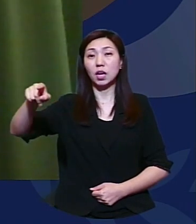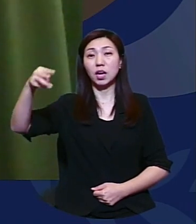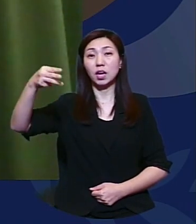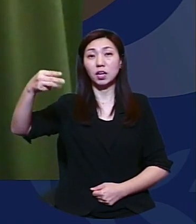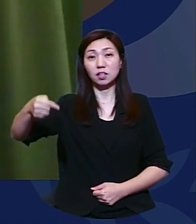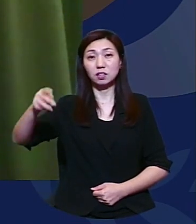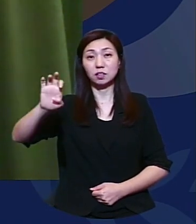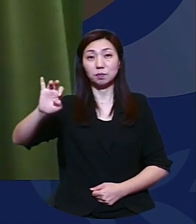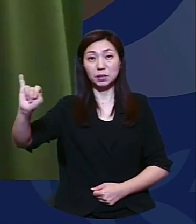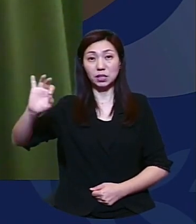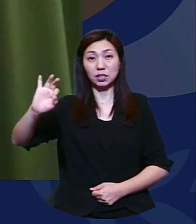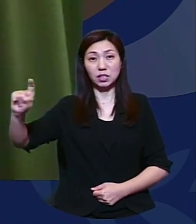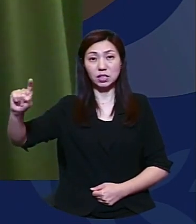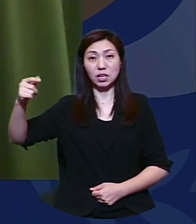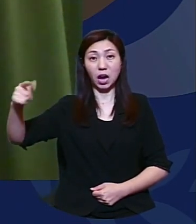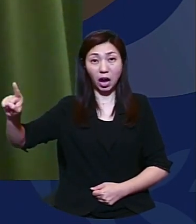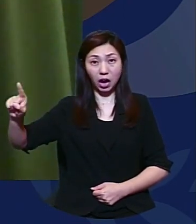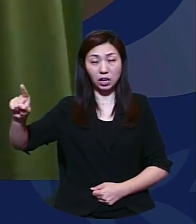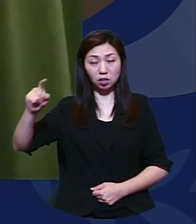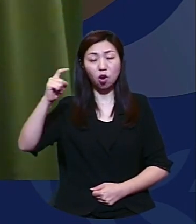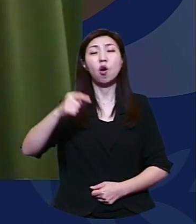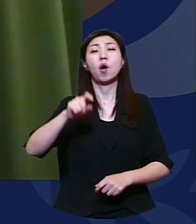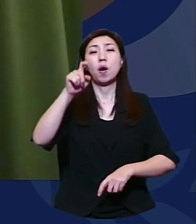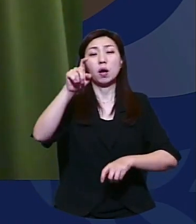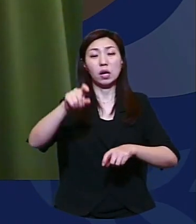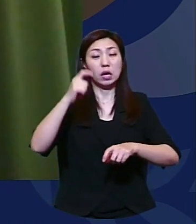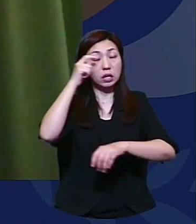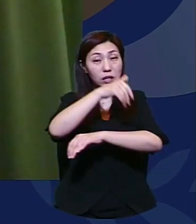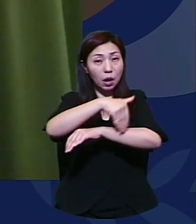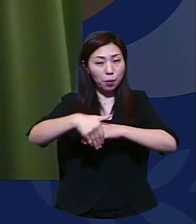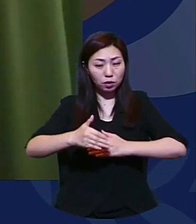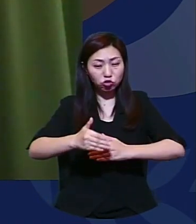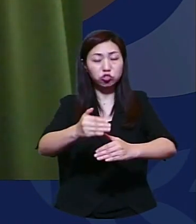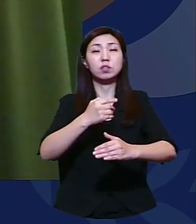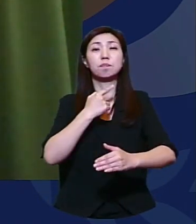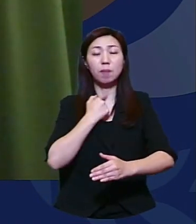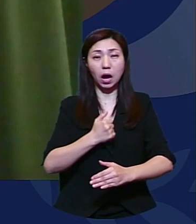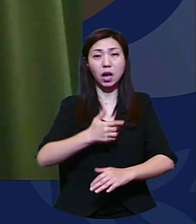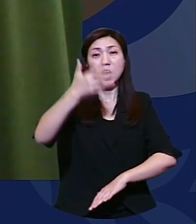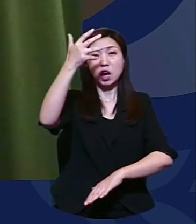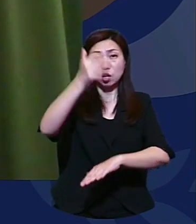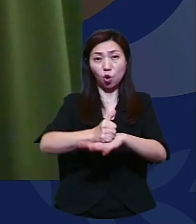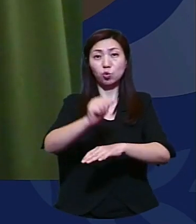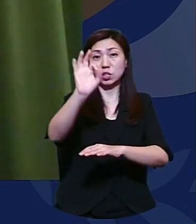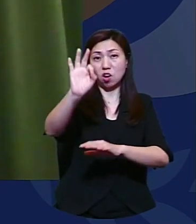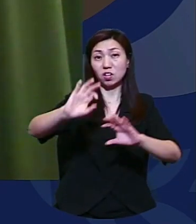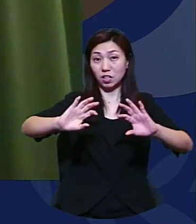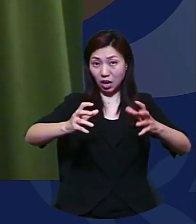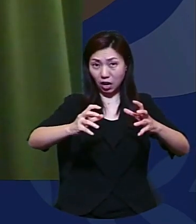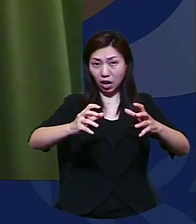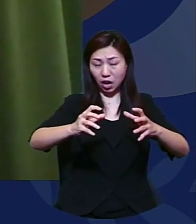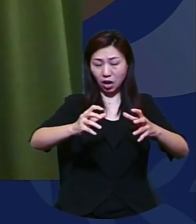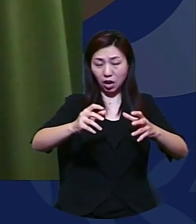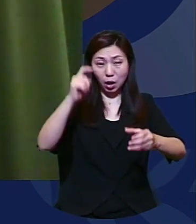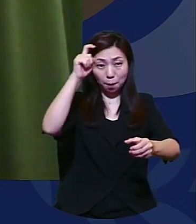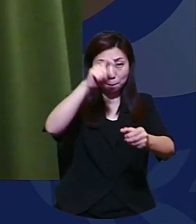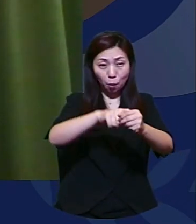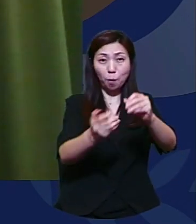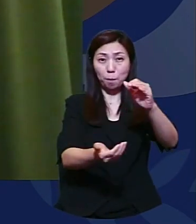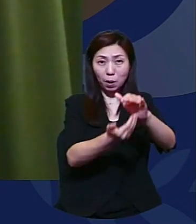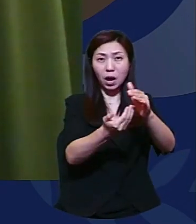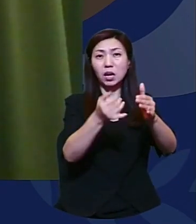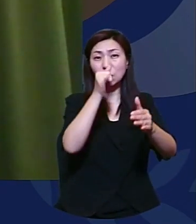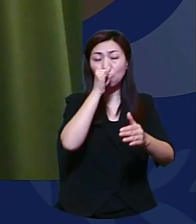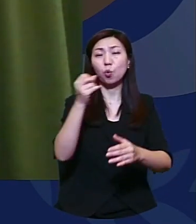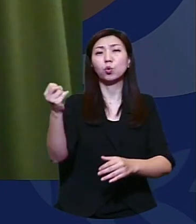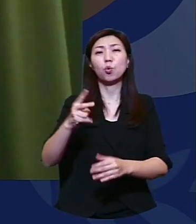development. Ultimately, we intend to develop an assessment for every one of the 100 countries where USAID operates. Through the process